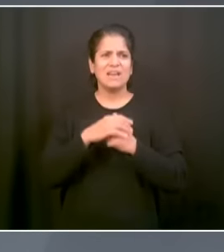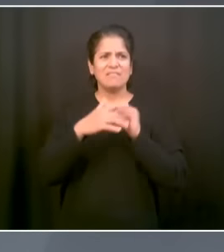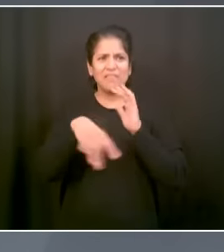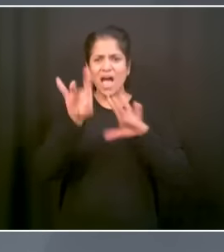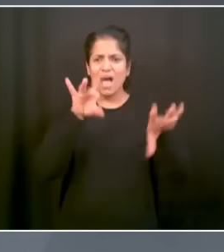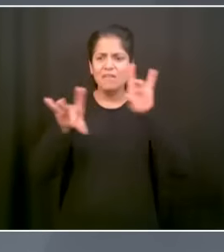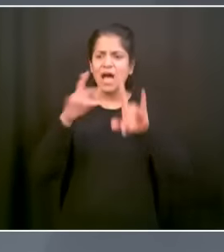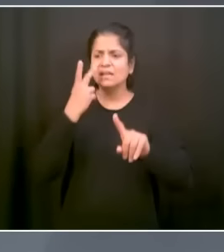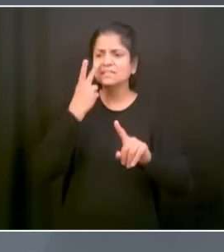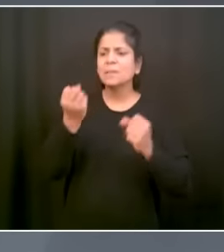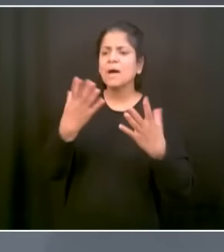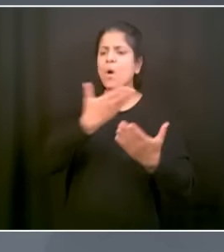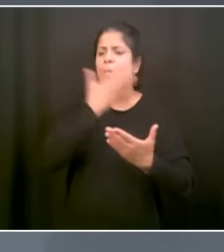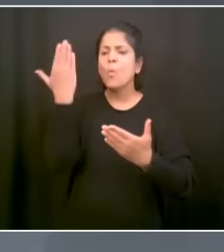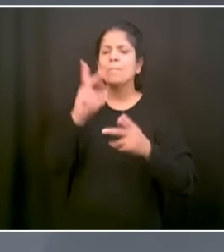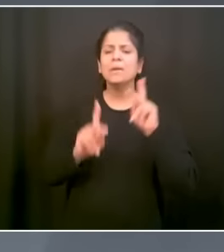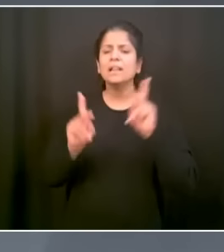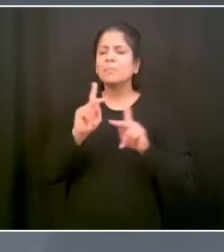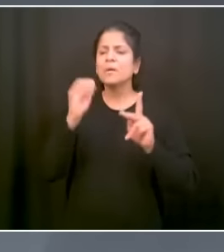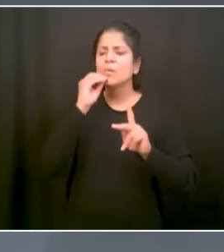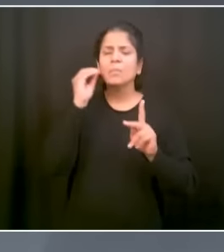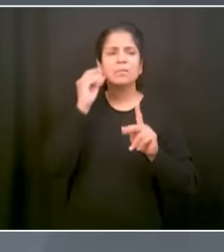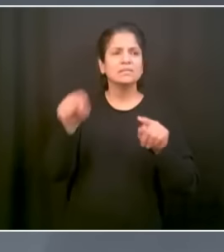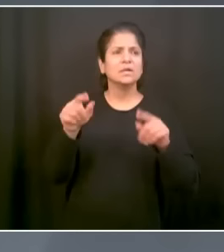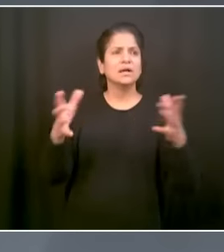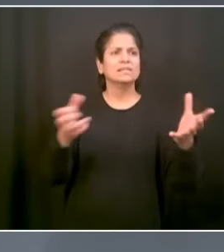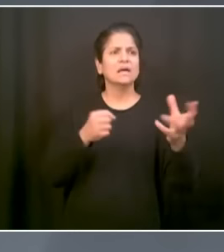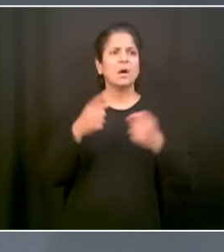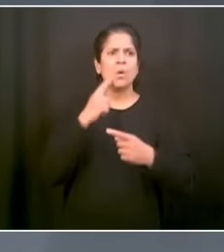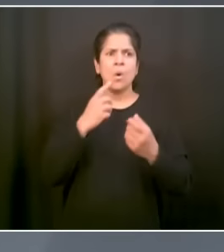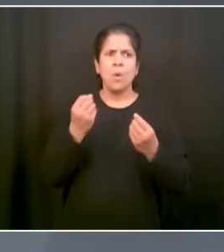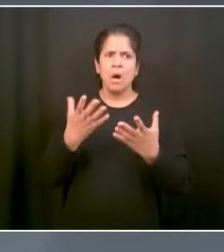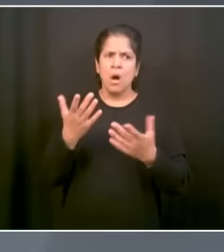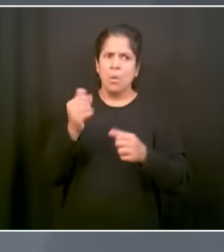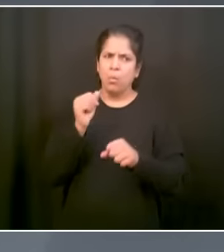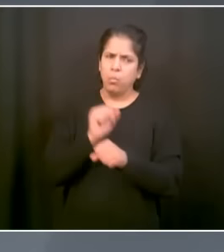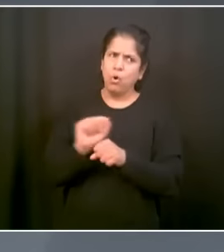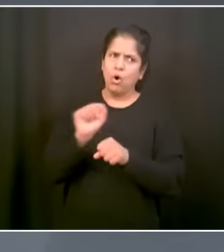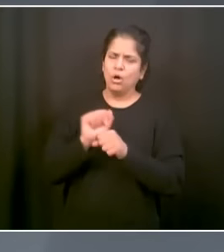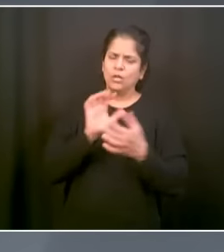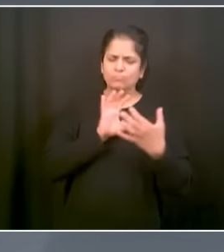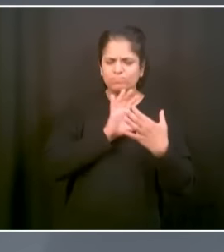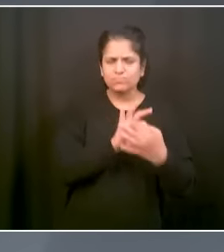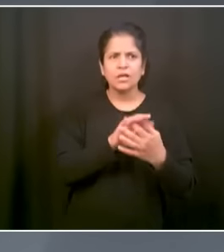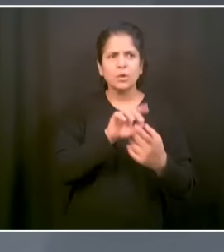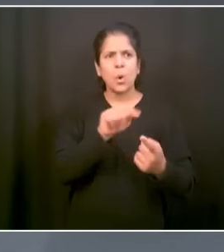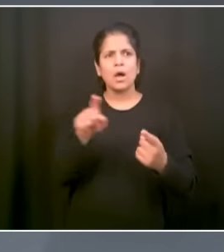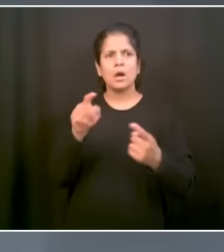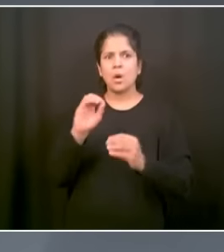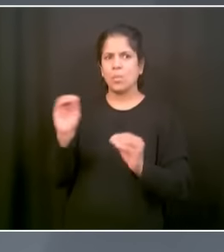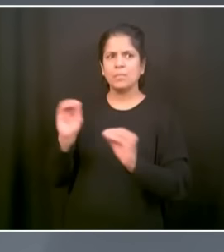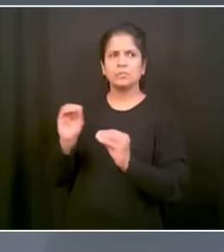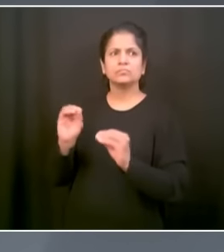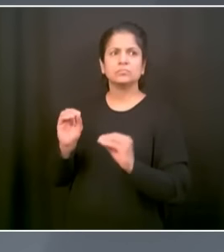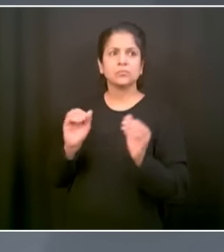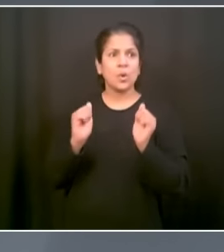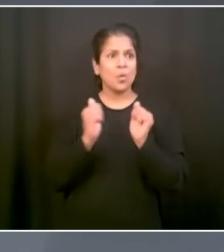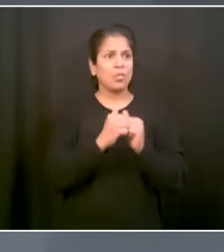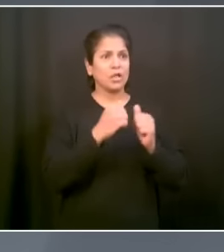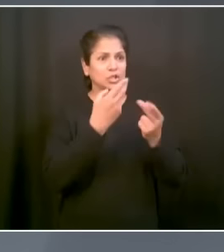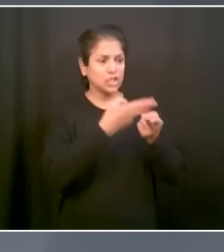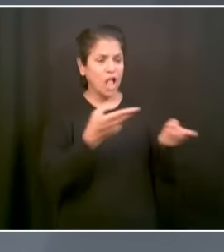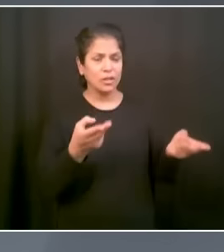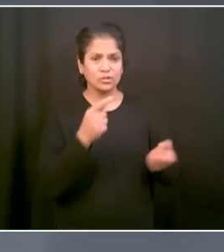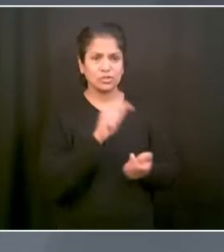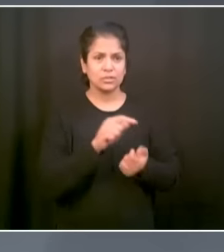on a daily basis and the work that they do to try and connect homeless New Yorkers with shelter placements, with any